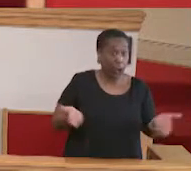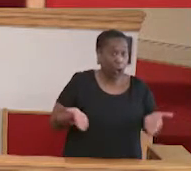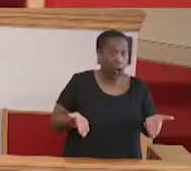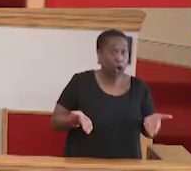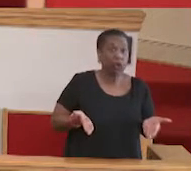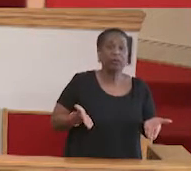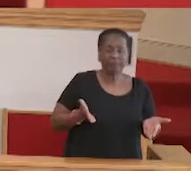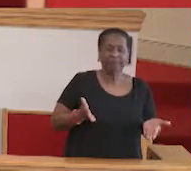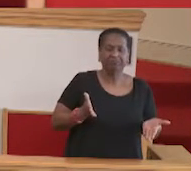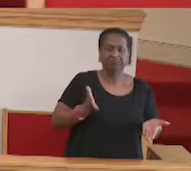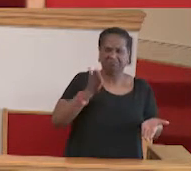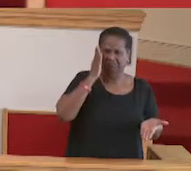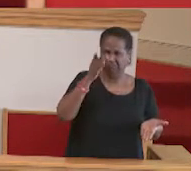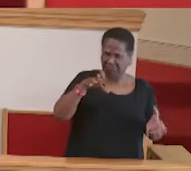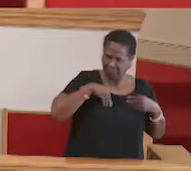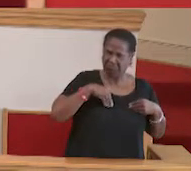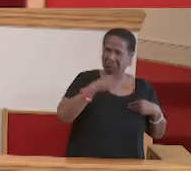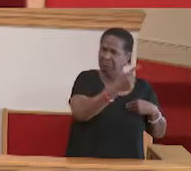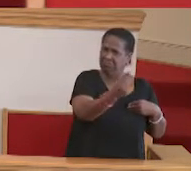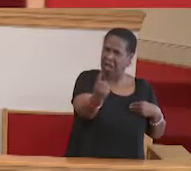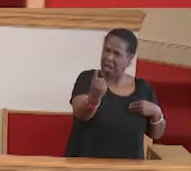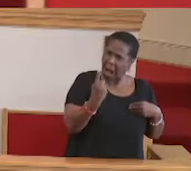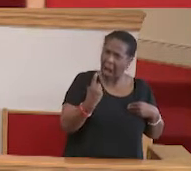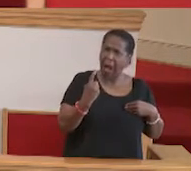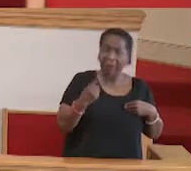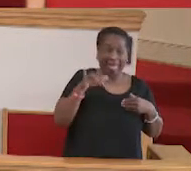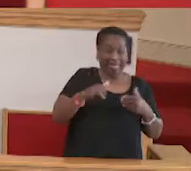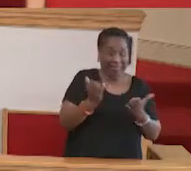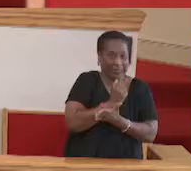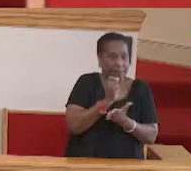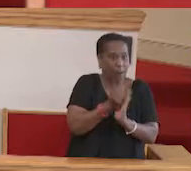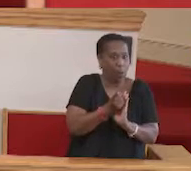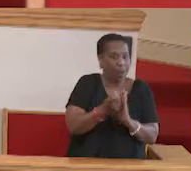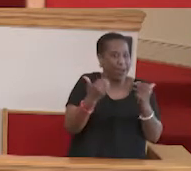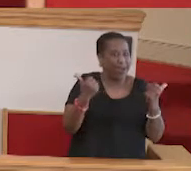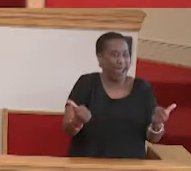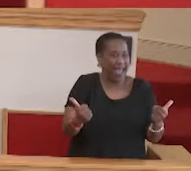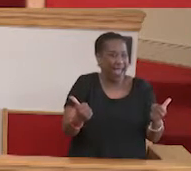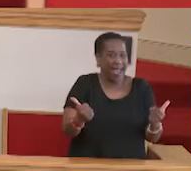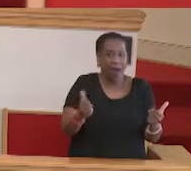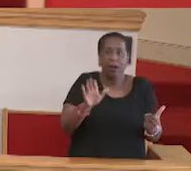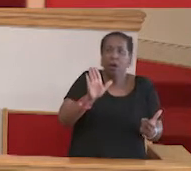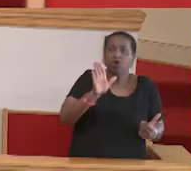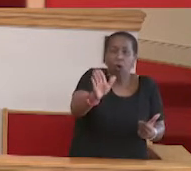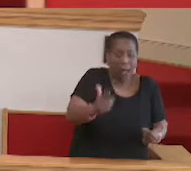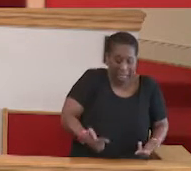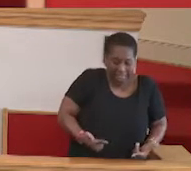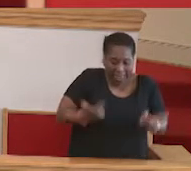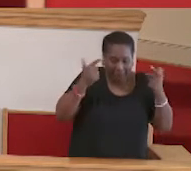For this is the moment in which life can change.